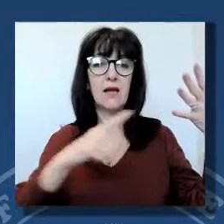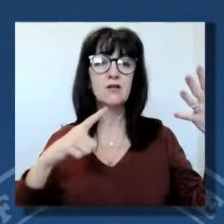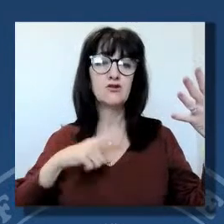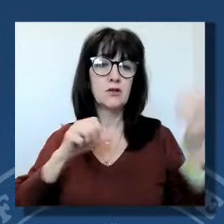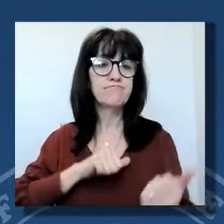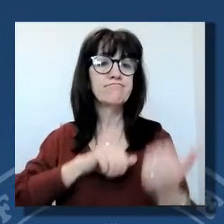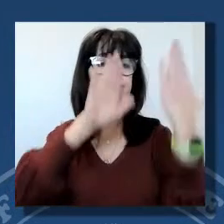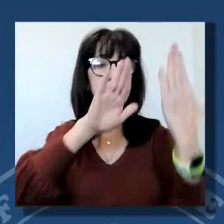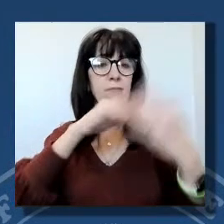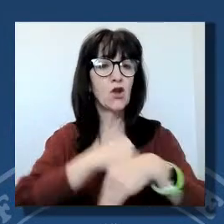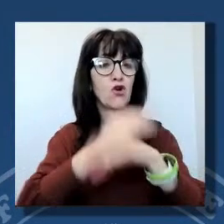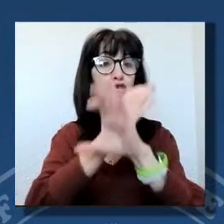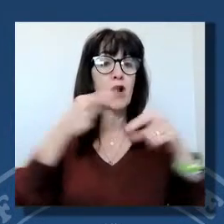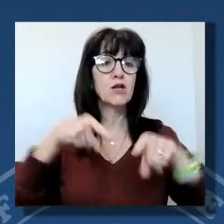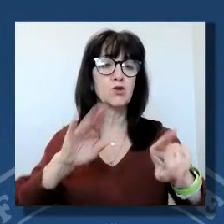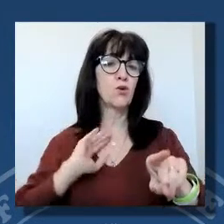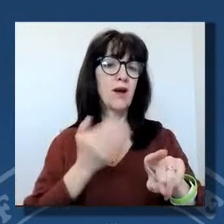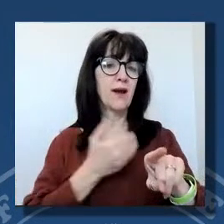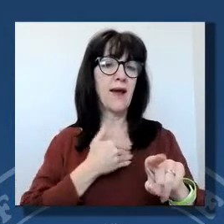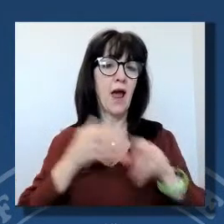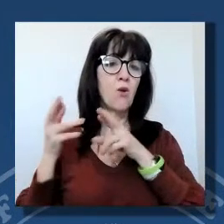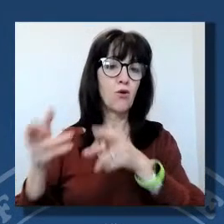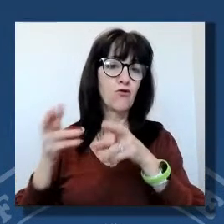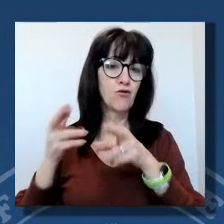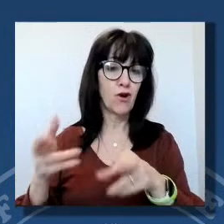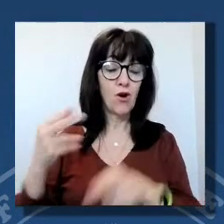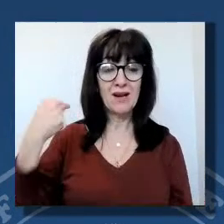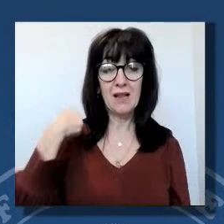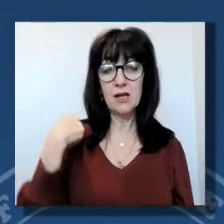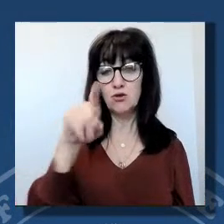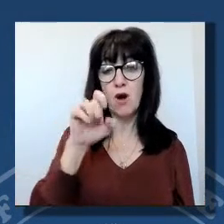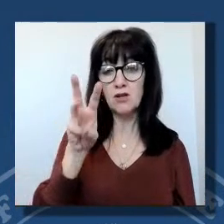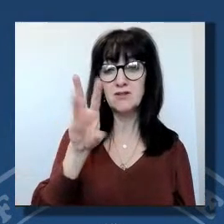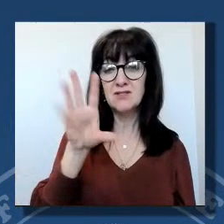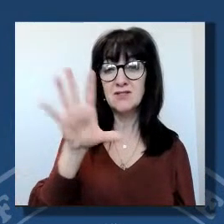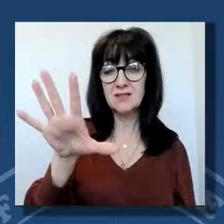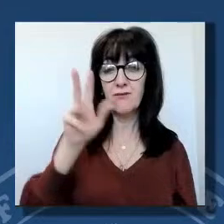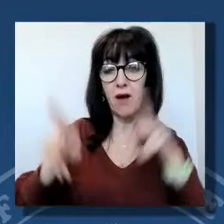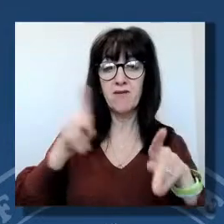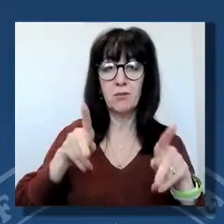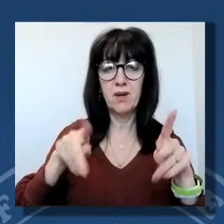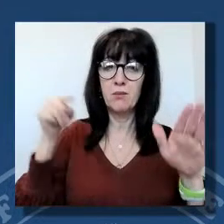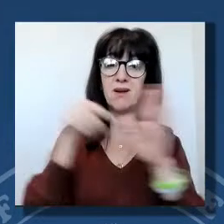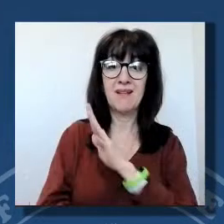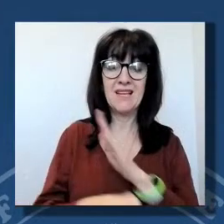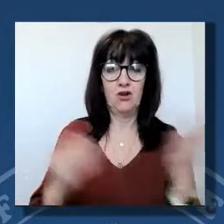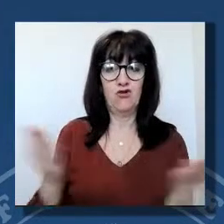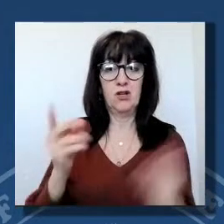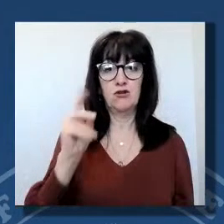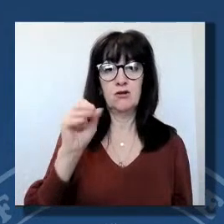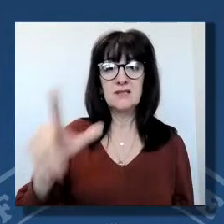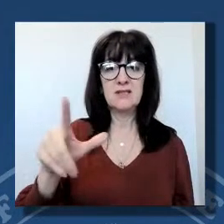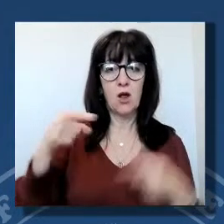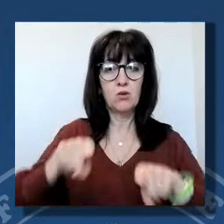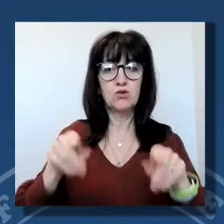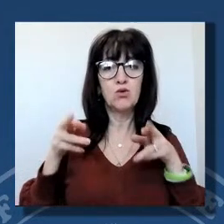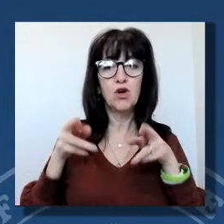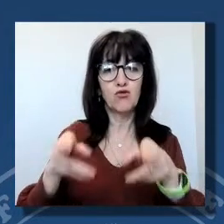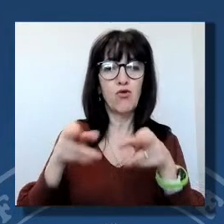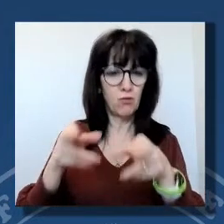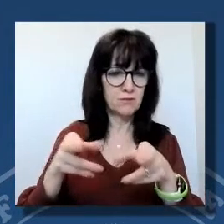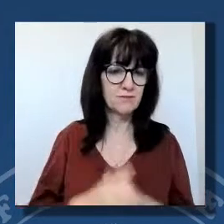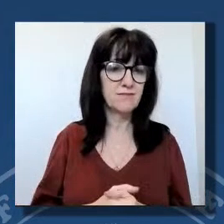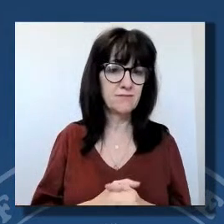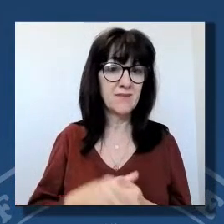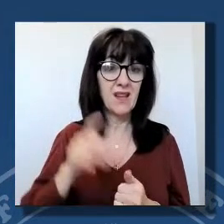our roadways. Last year, 165 individuals were killed on our roads, which tied the deadliest year that we've had on record,